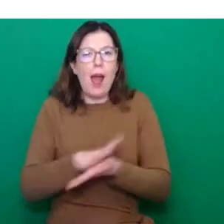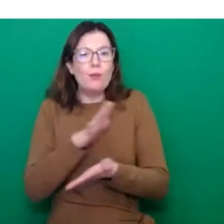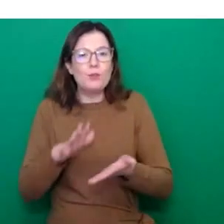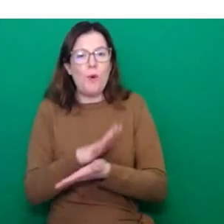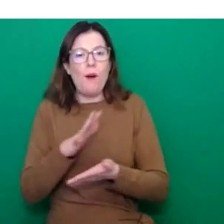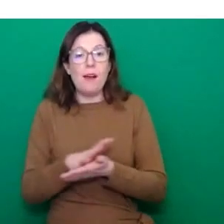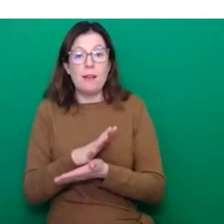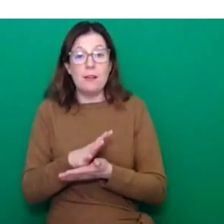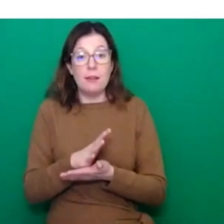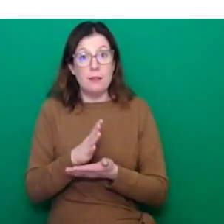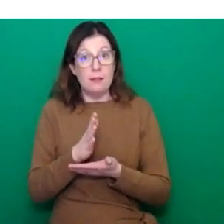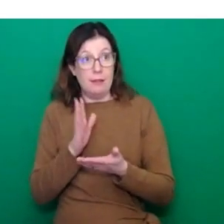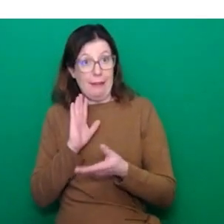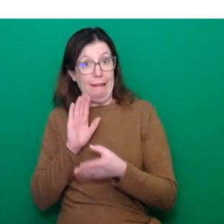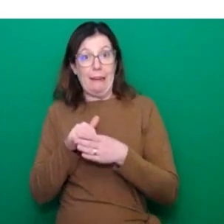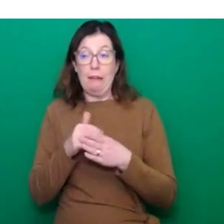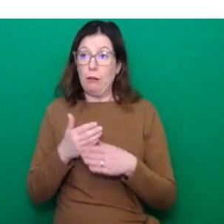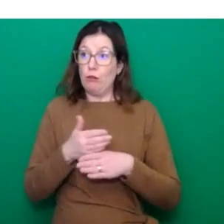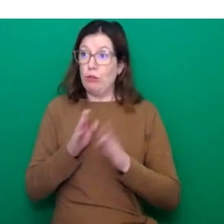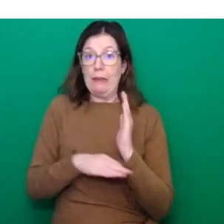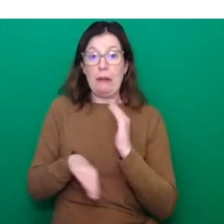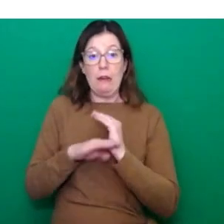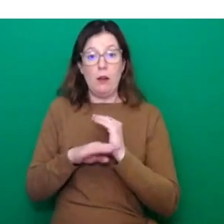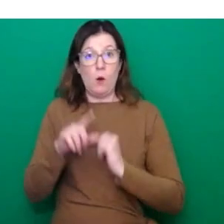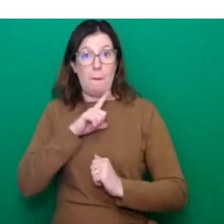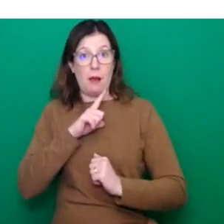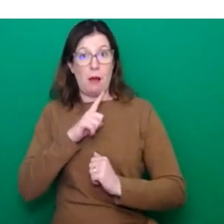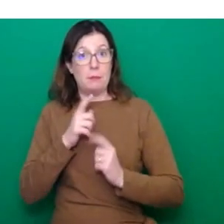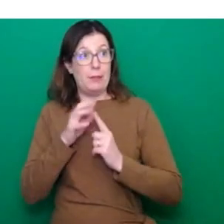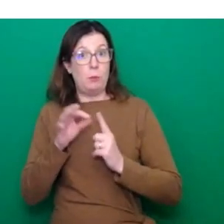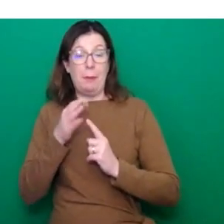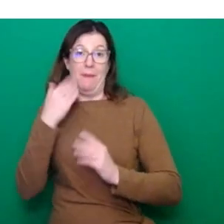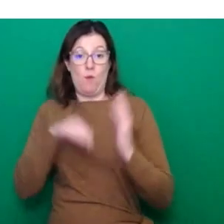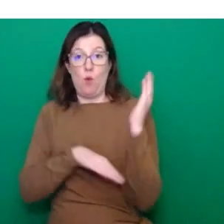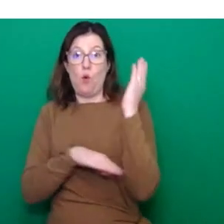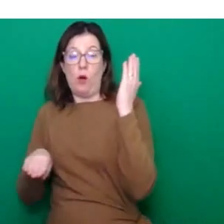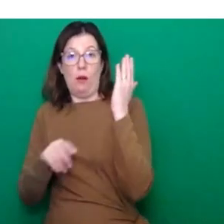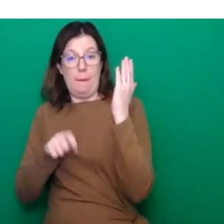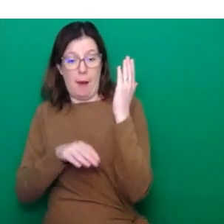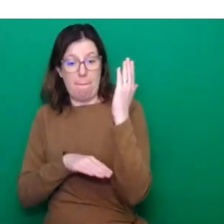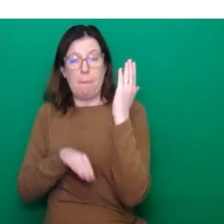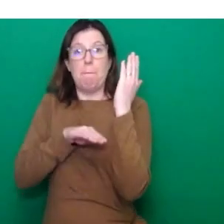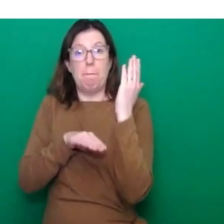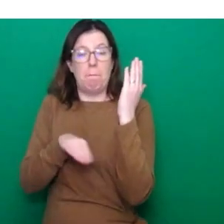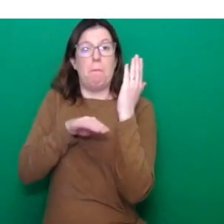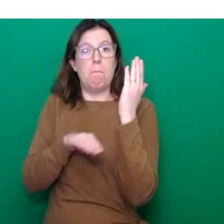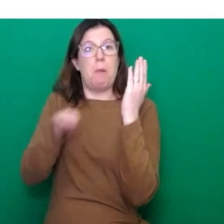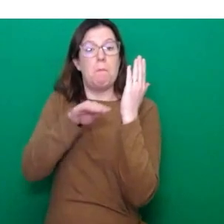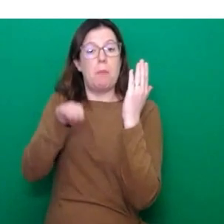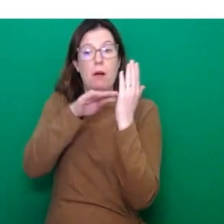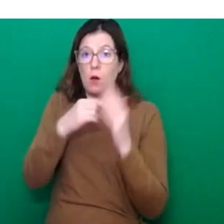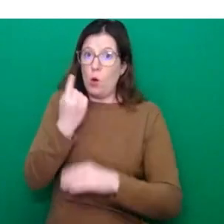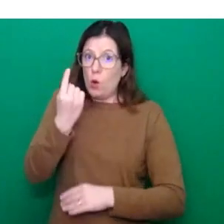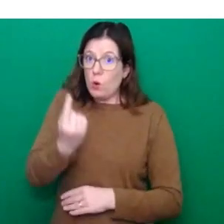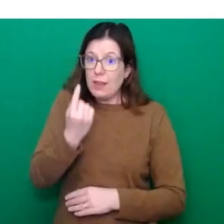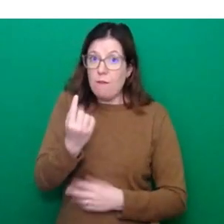career route in itself, because there's more and more kind of levels of seniority being established in the PWP kind of workforce, isn't there? I know you were saying